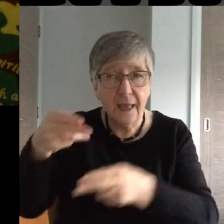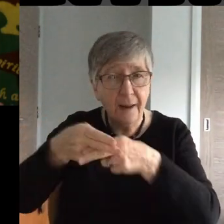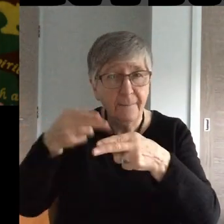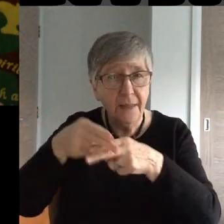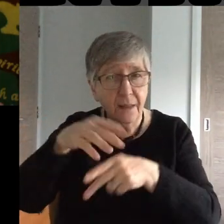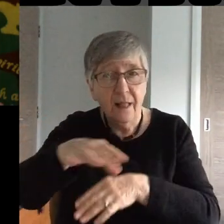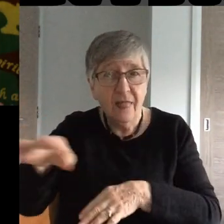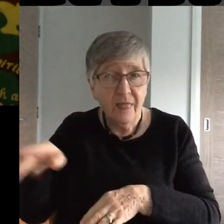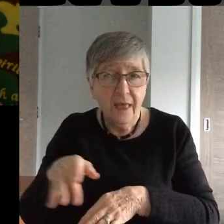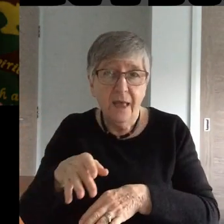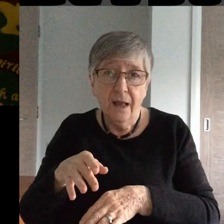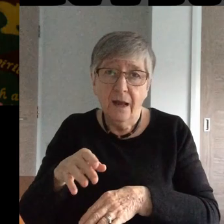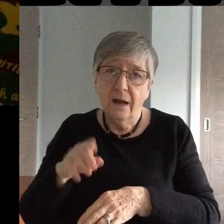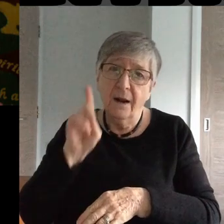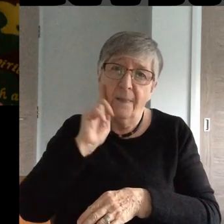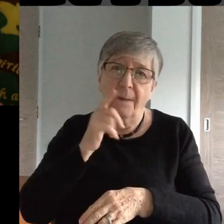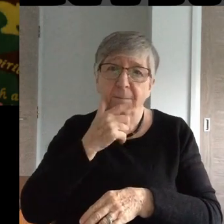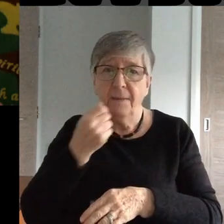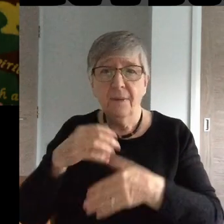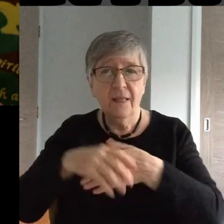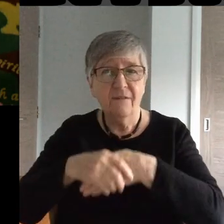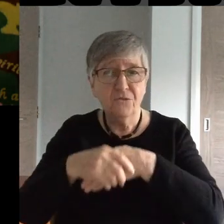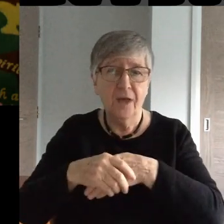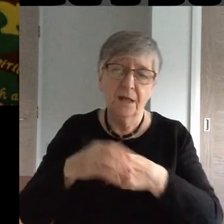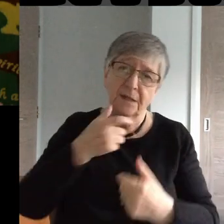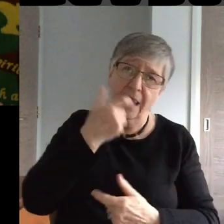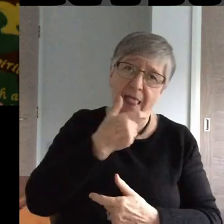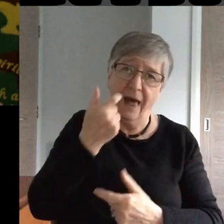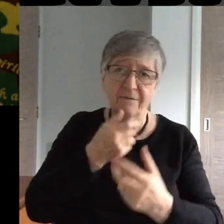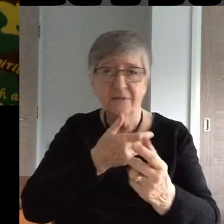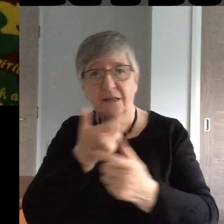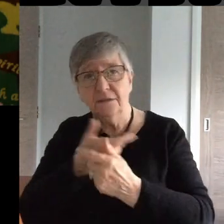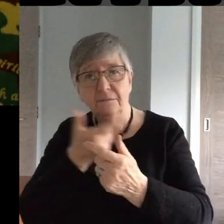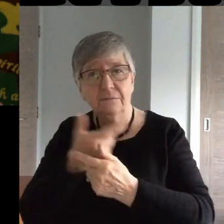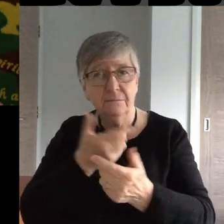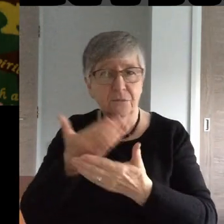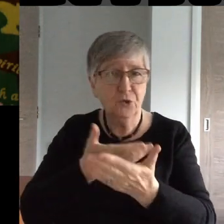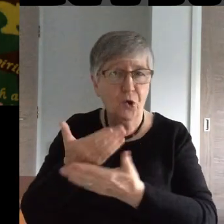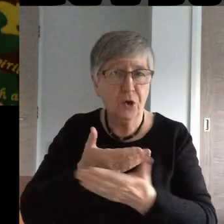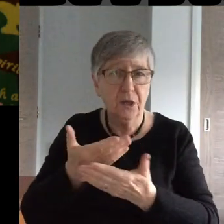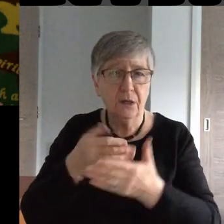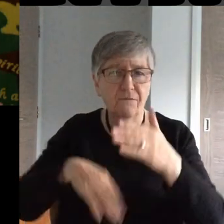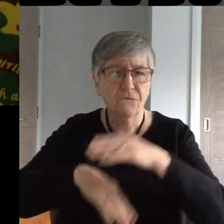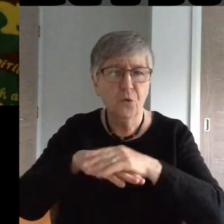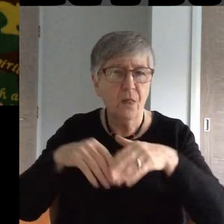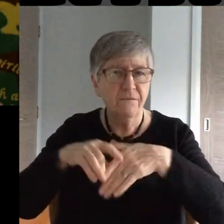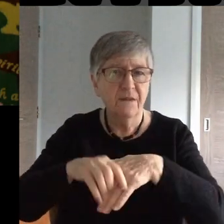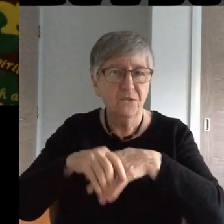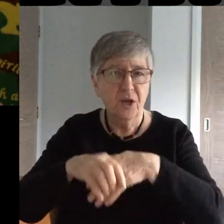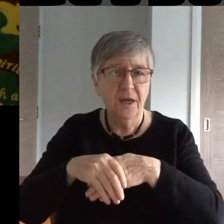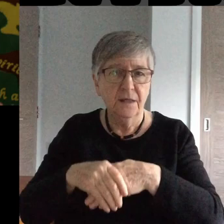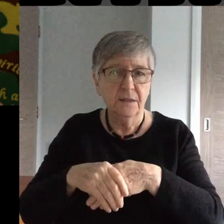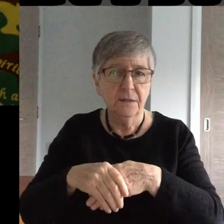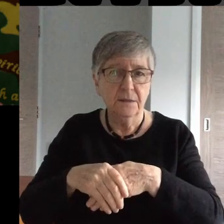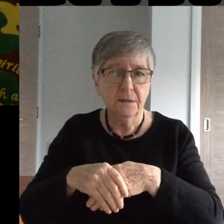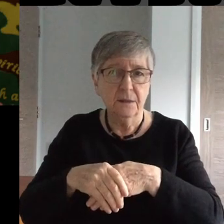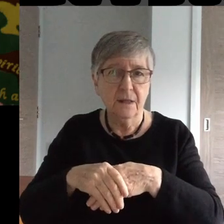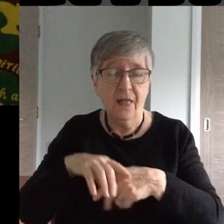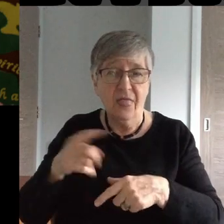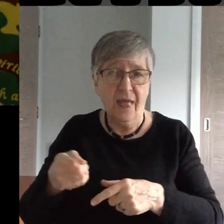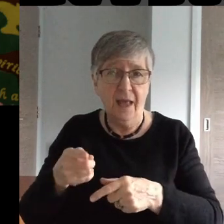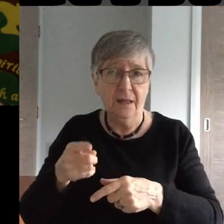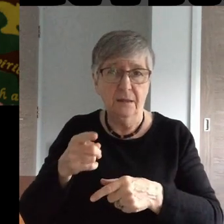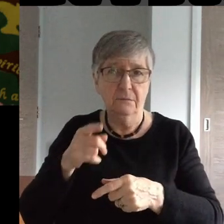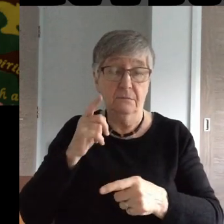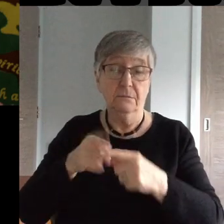The quiet of the night is broken by the laughing and the jostling of a room full of disciples. You can imagine the change